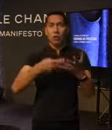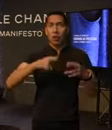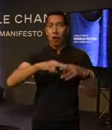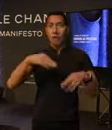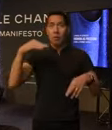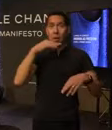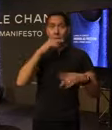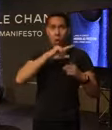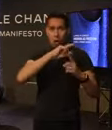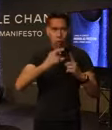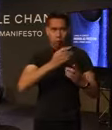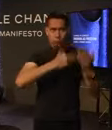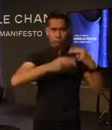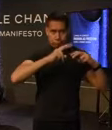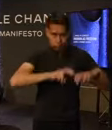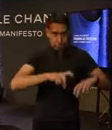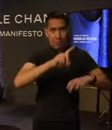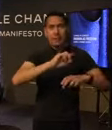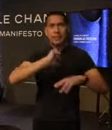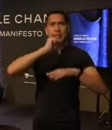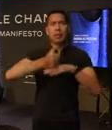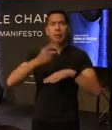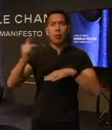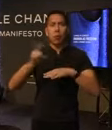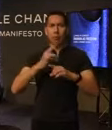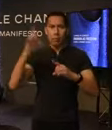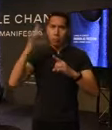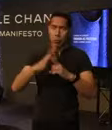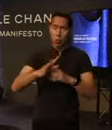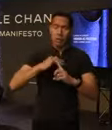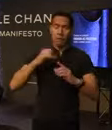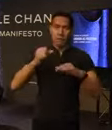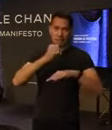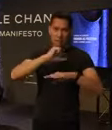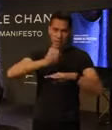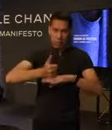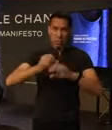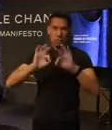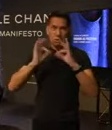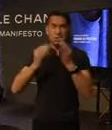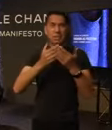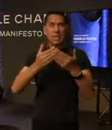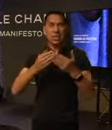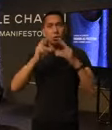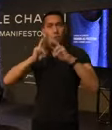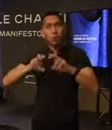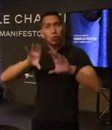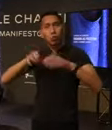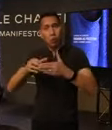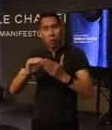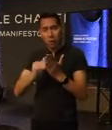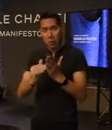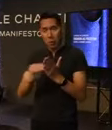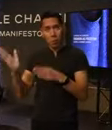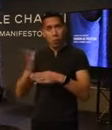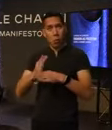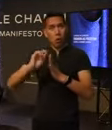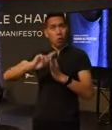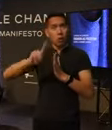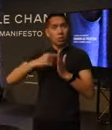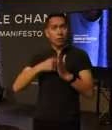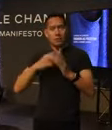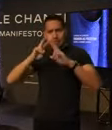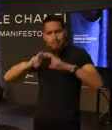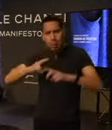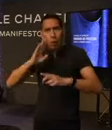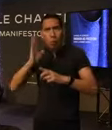Melbourne. She's co-founder of the Critical Fashion Studies Research Group and is currently working on projects investigating modern slavery